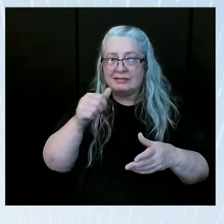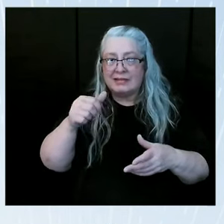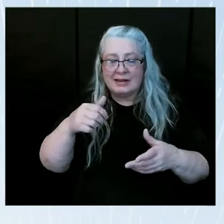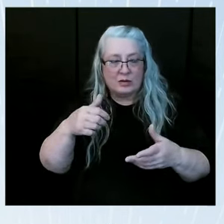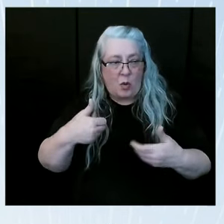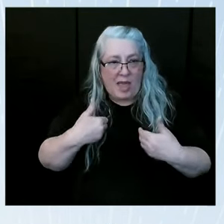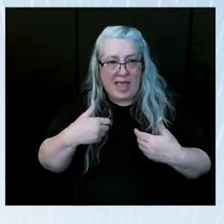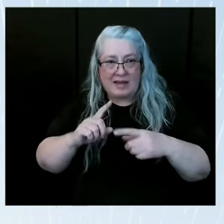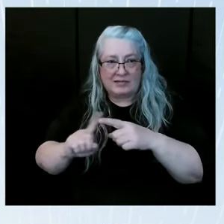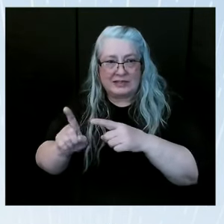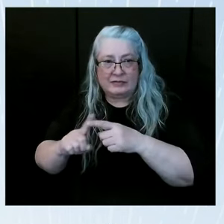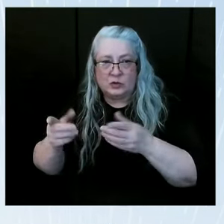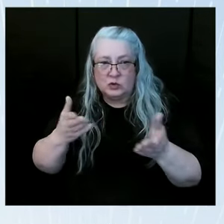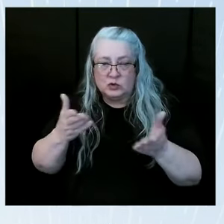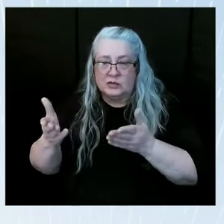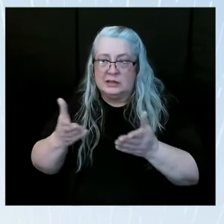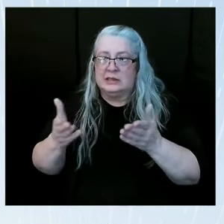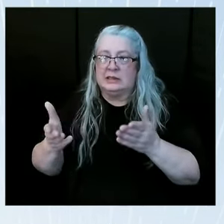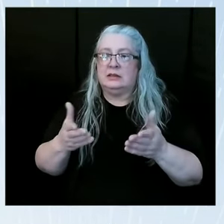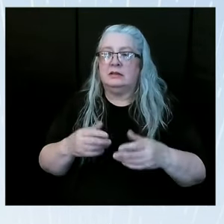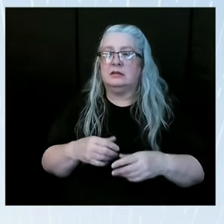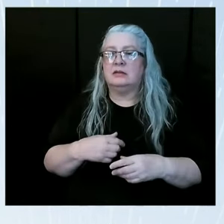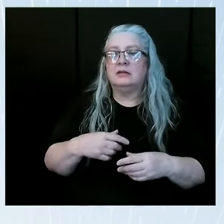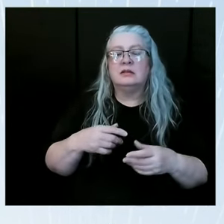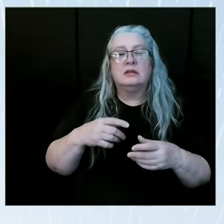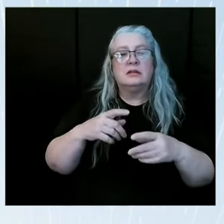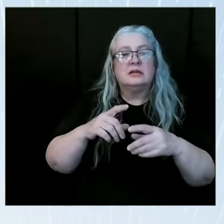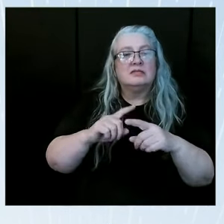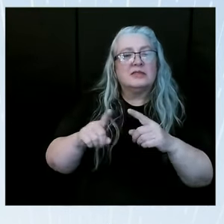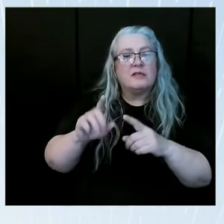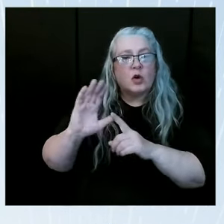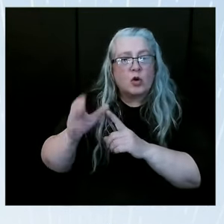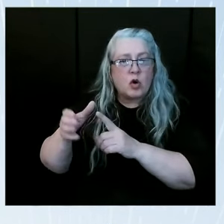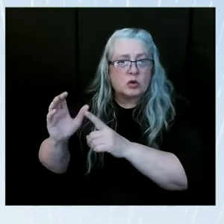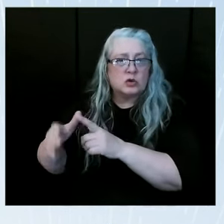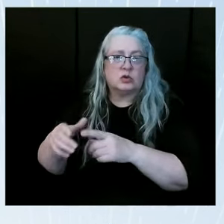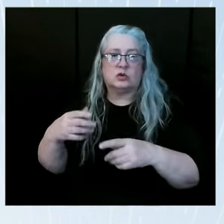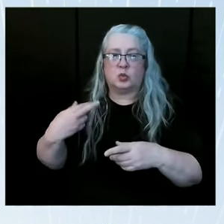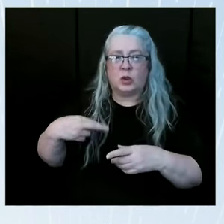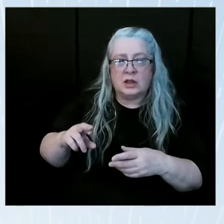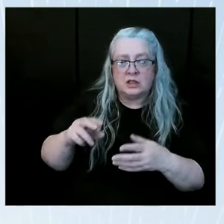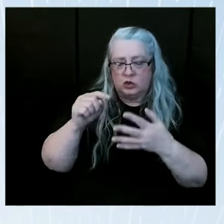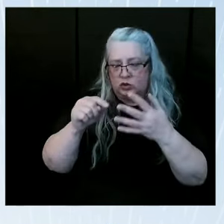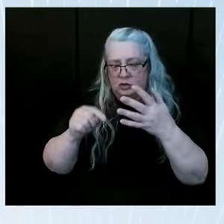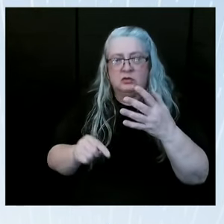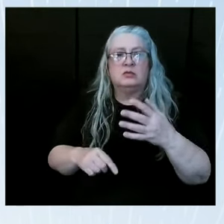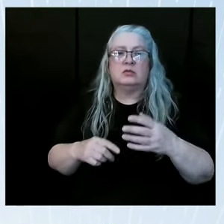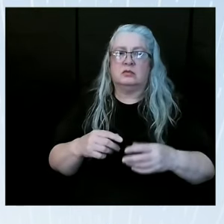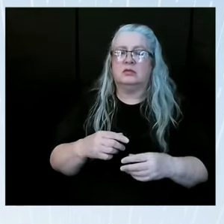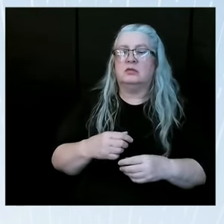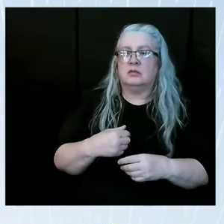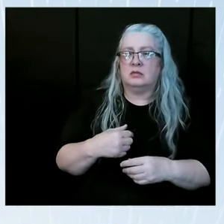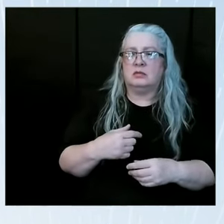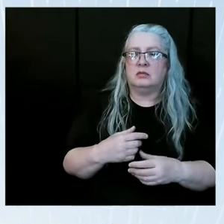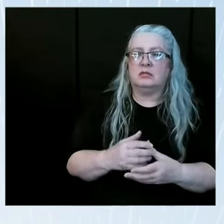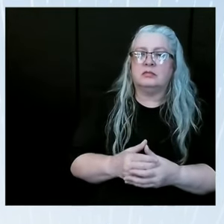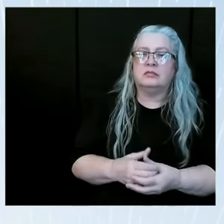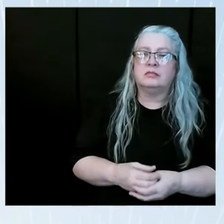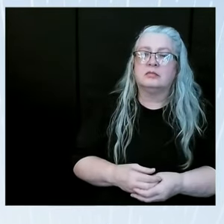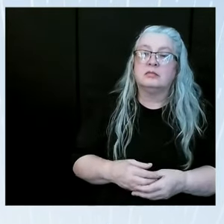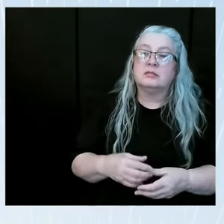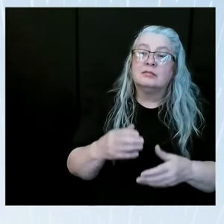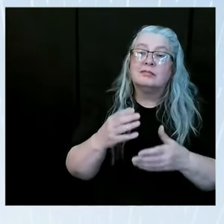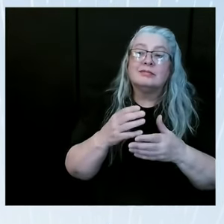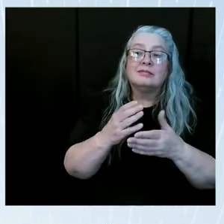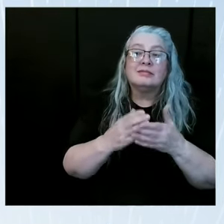that people who have not experienced human trafficking have used language without fully understanding its impact